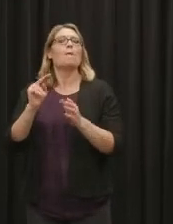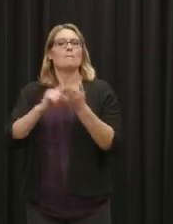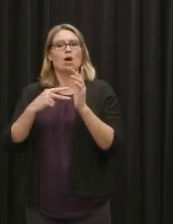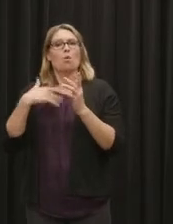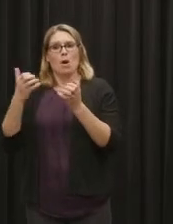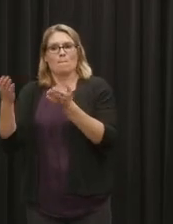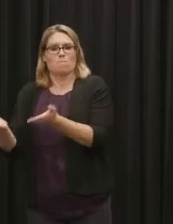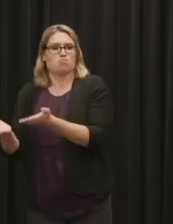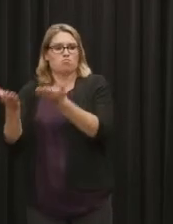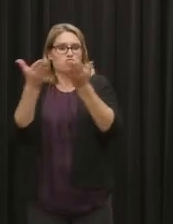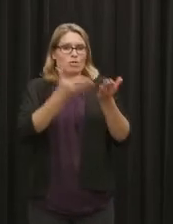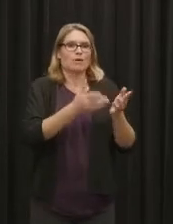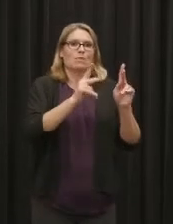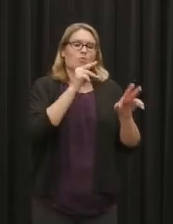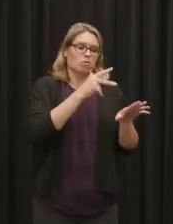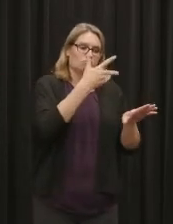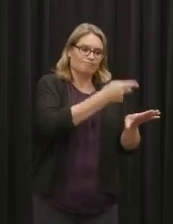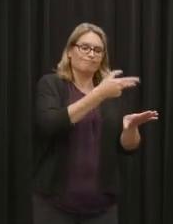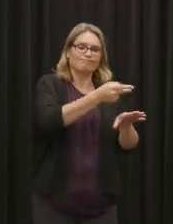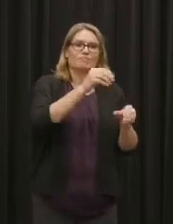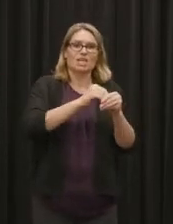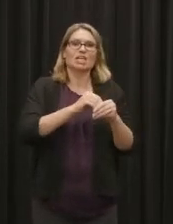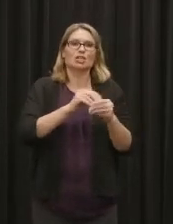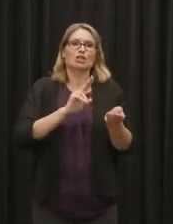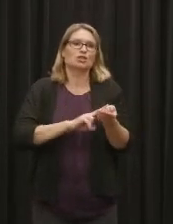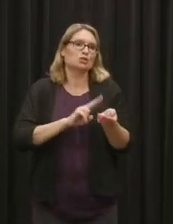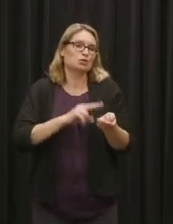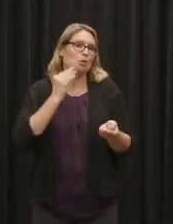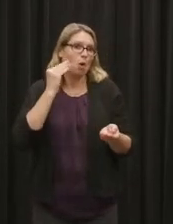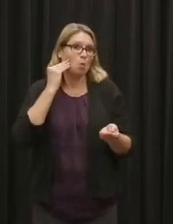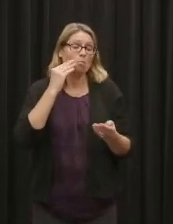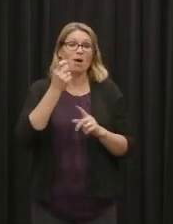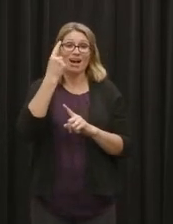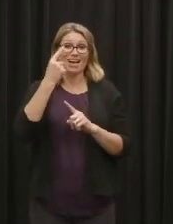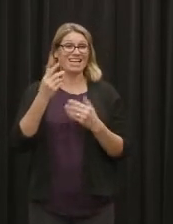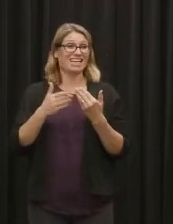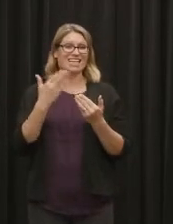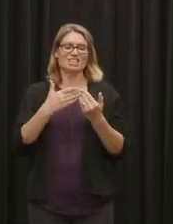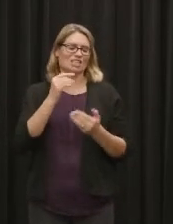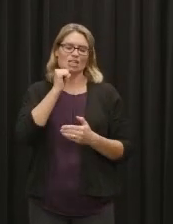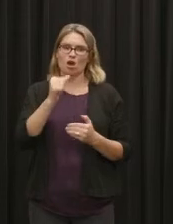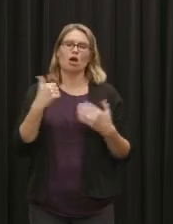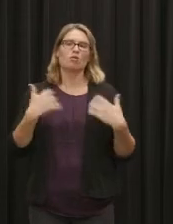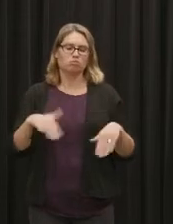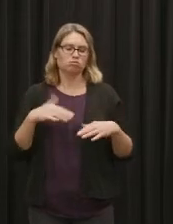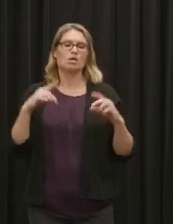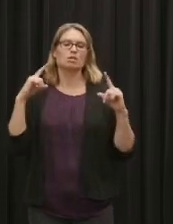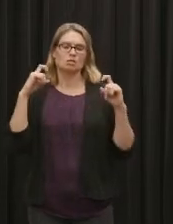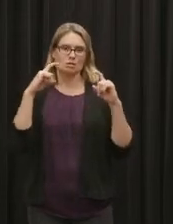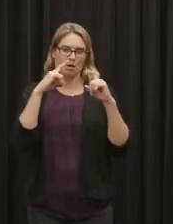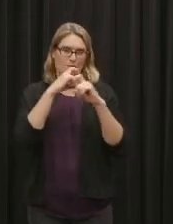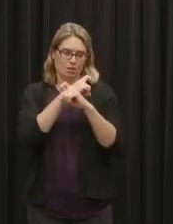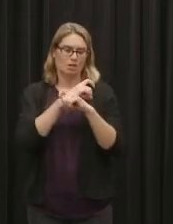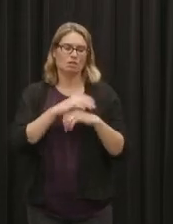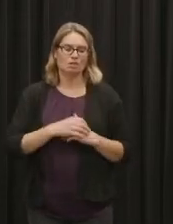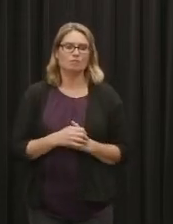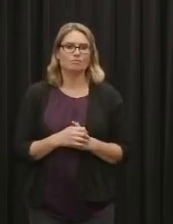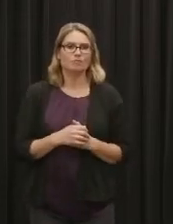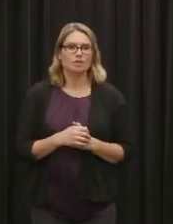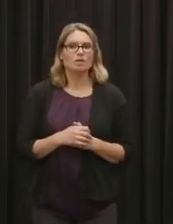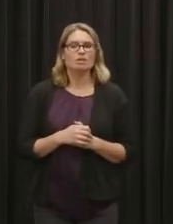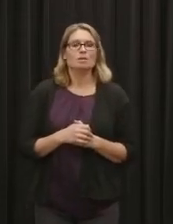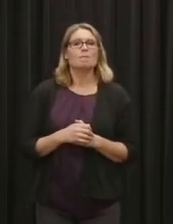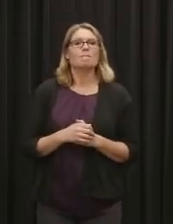multi-layered and quite complex undertaking here, but it is, of course, recognized